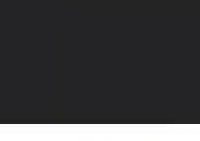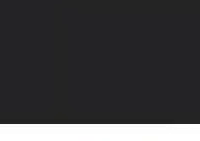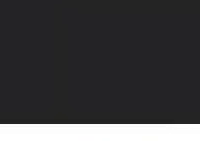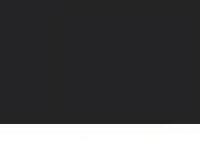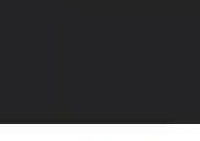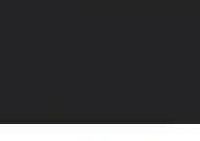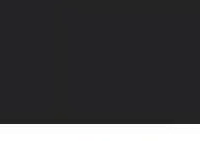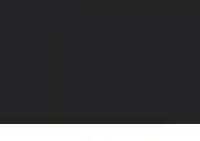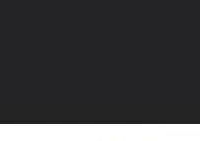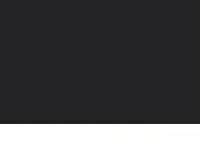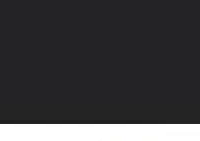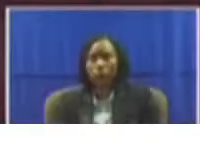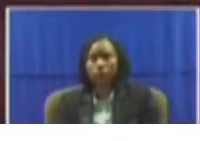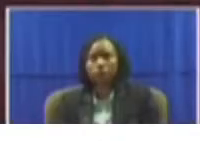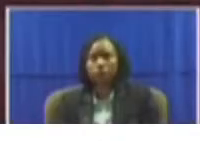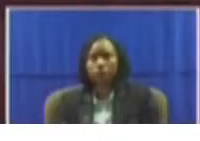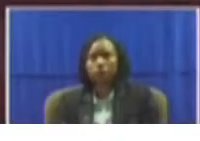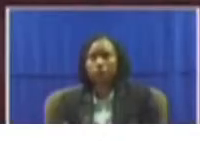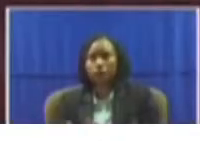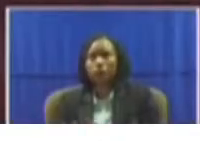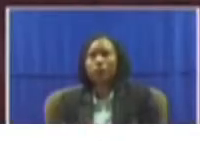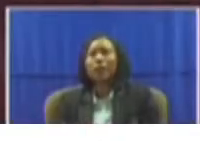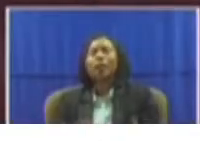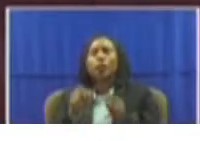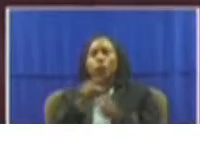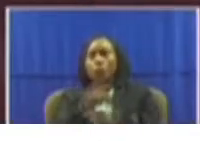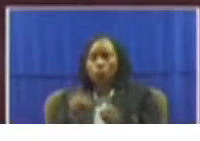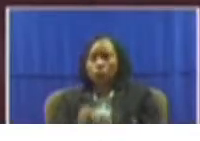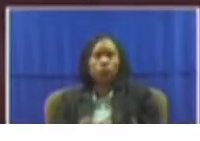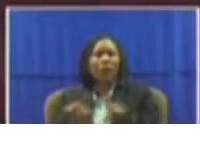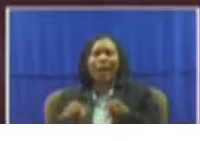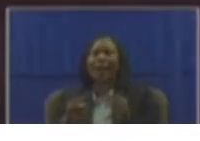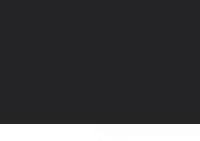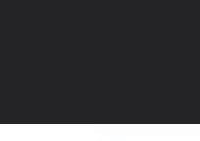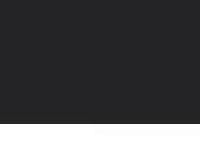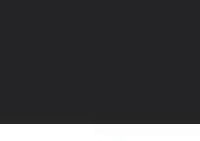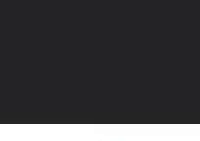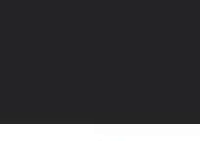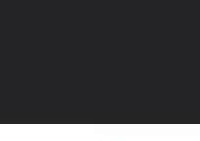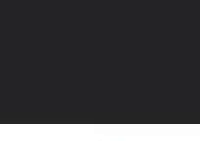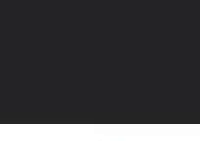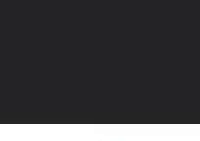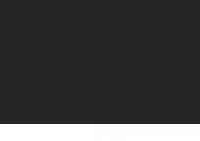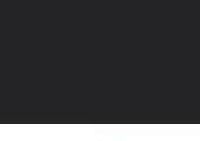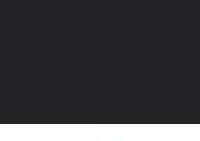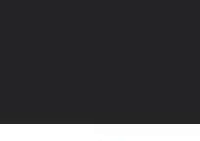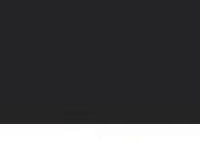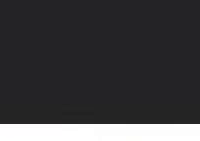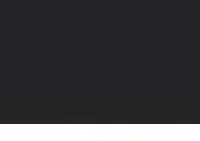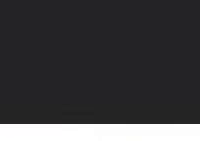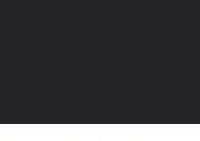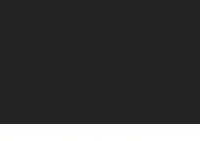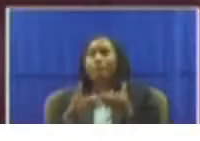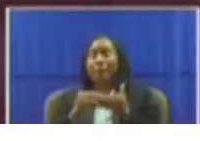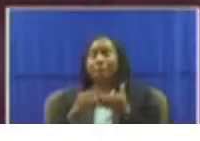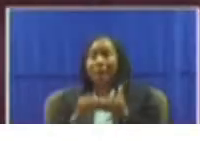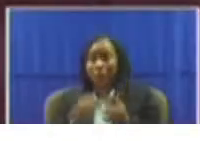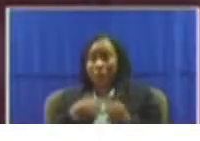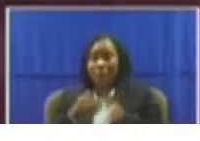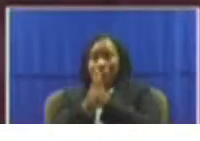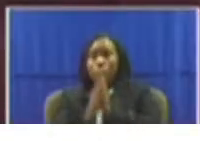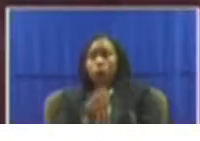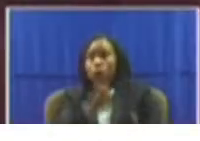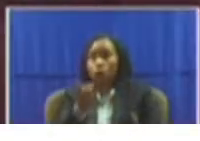whose presence in our executive can no longer be justified. And so, members, my plea to you today is very